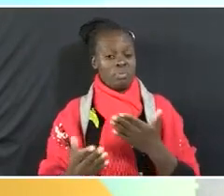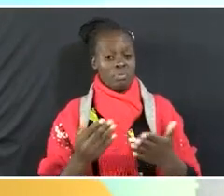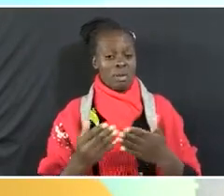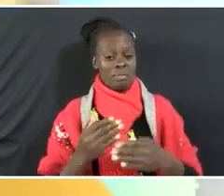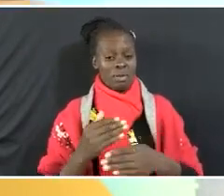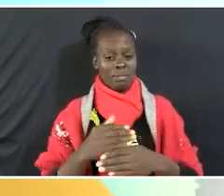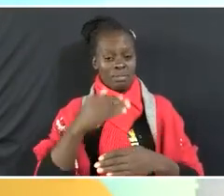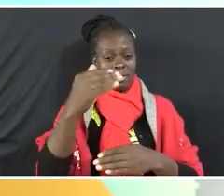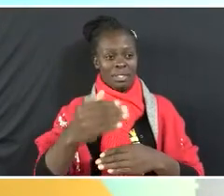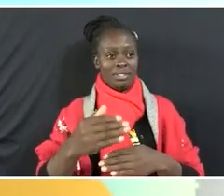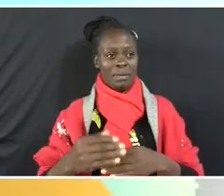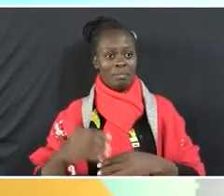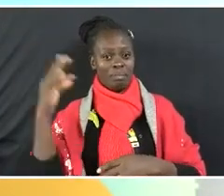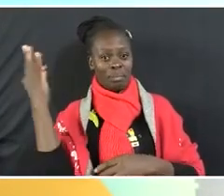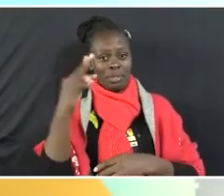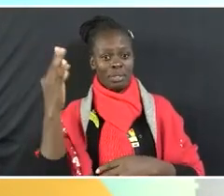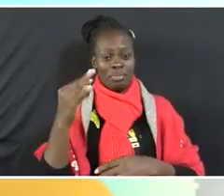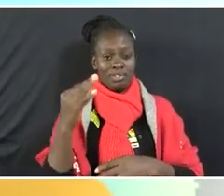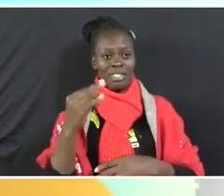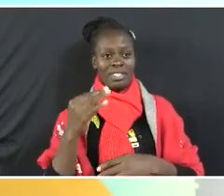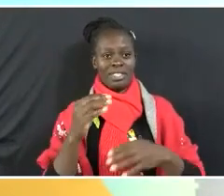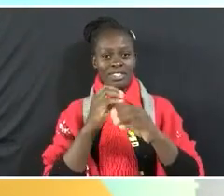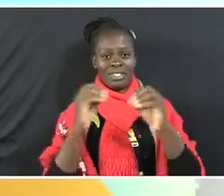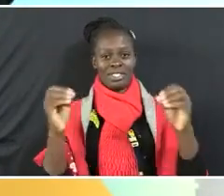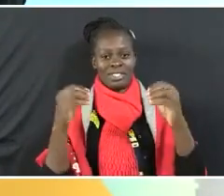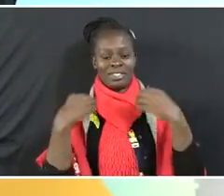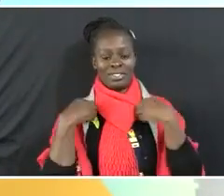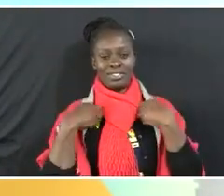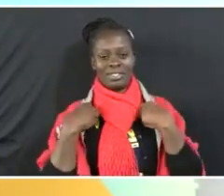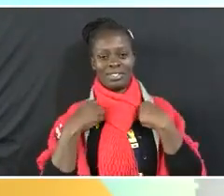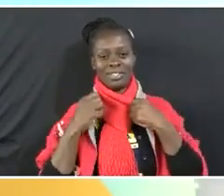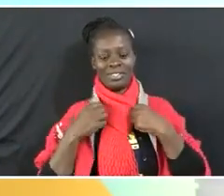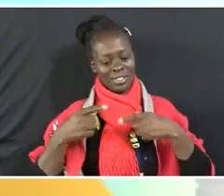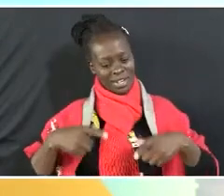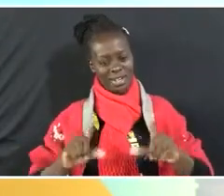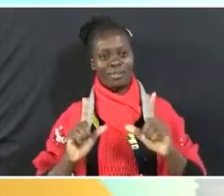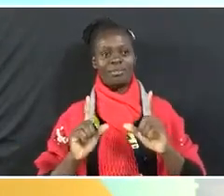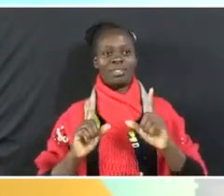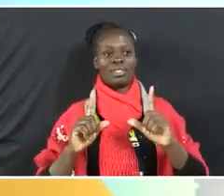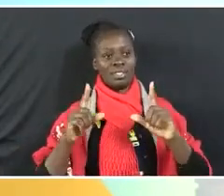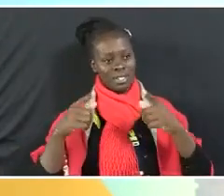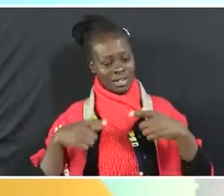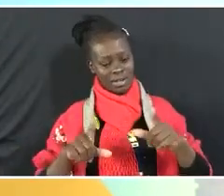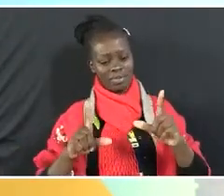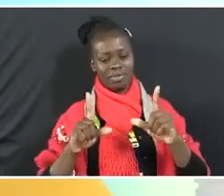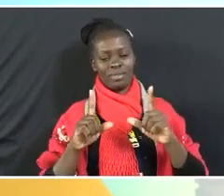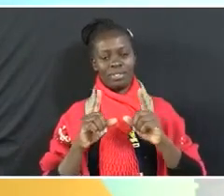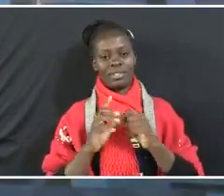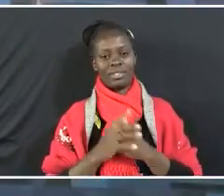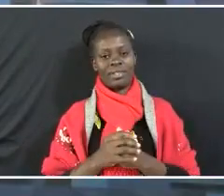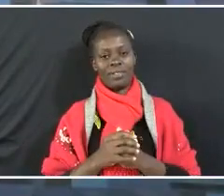again here. So you don't have to be worried. Let me finish. Deal gently.